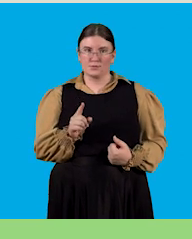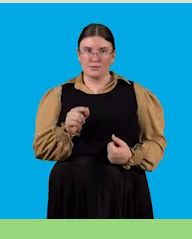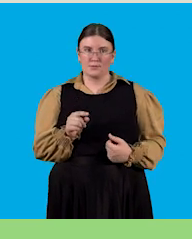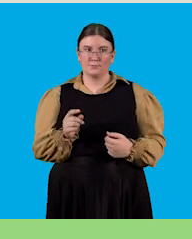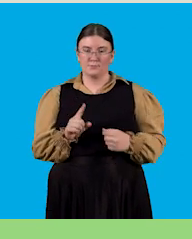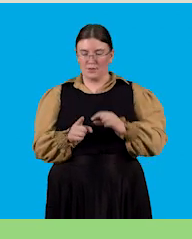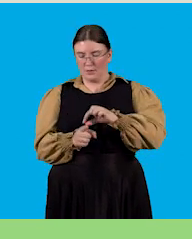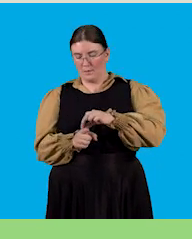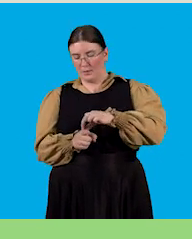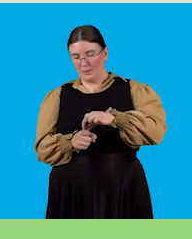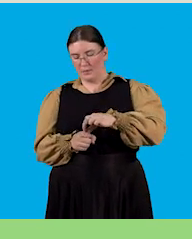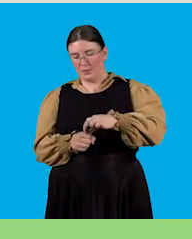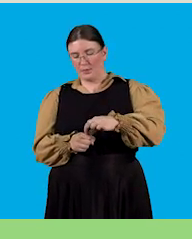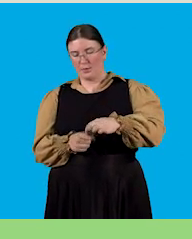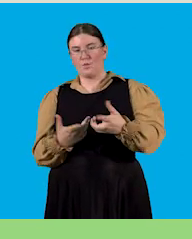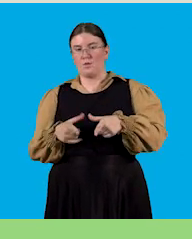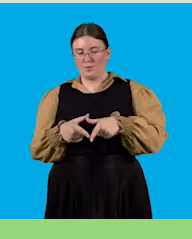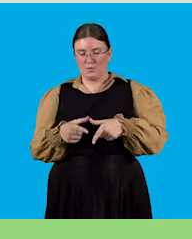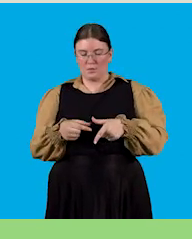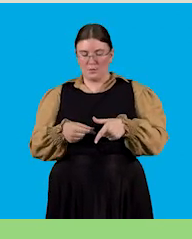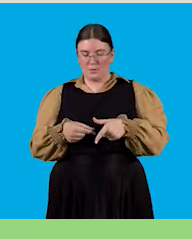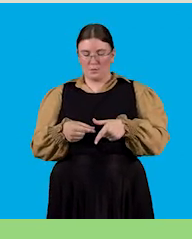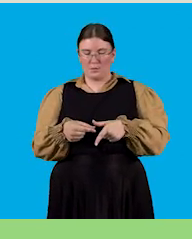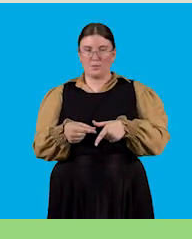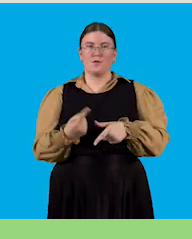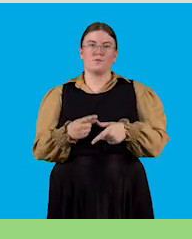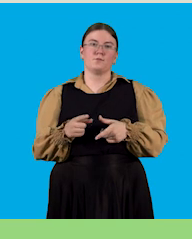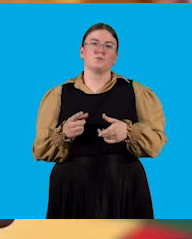allows urine to flow from the bladder to the